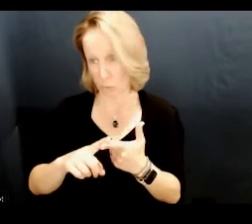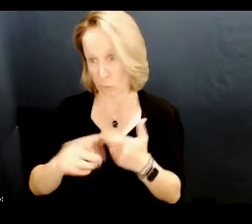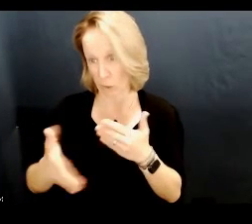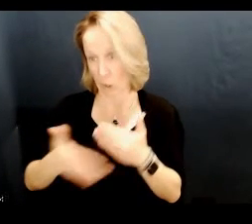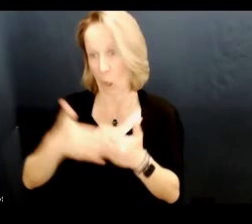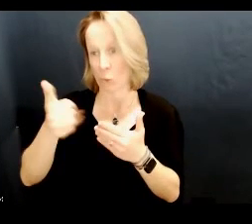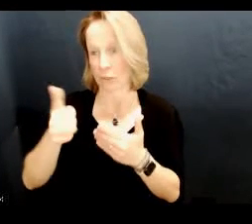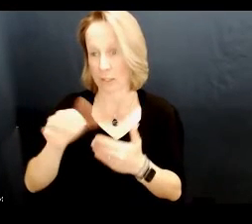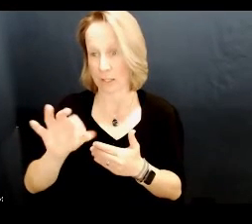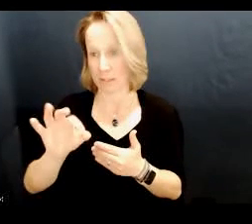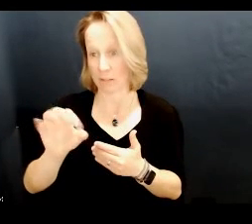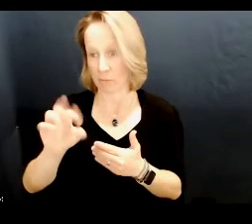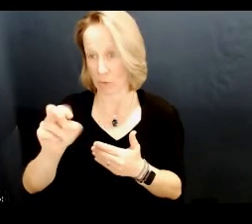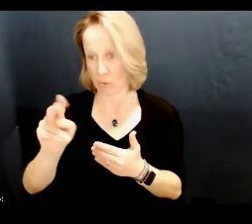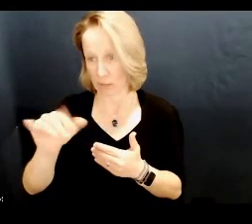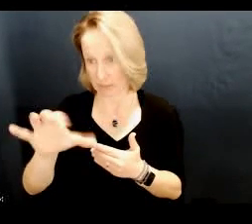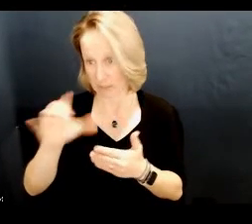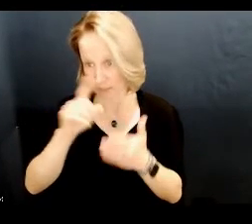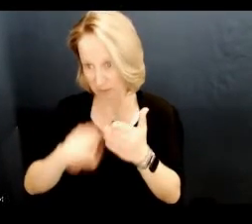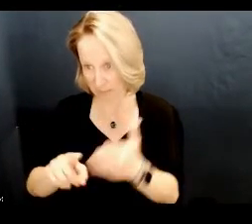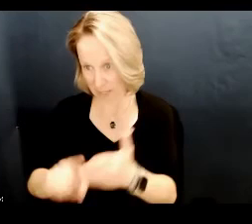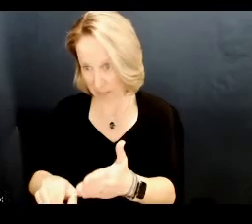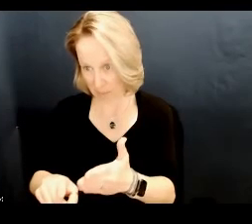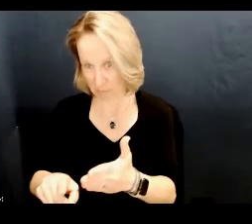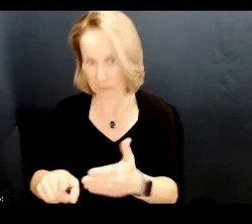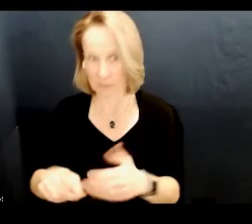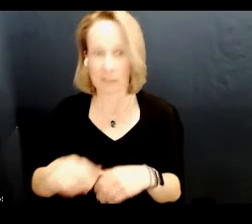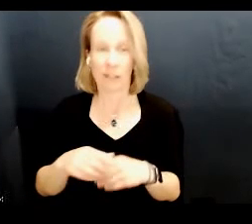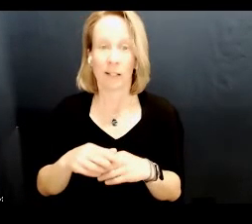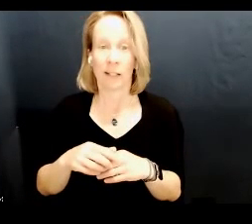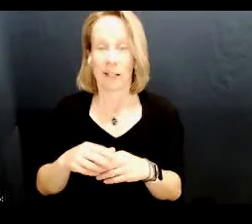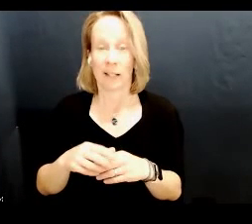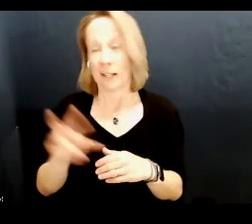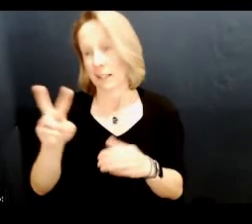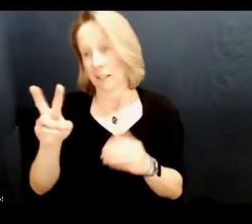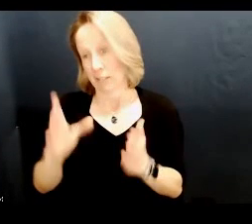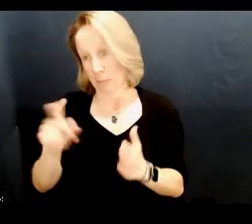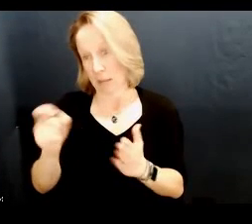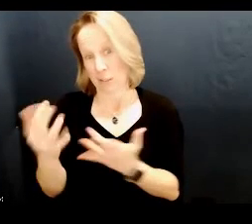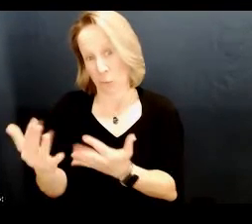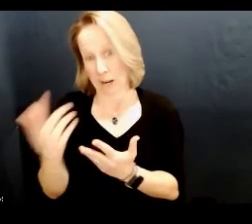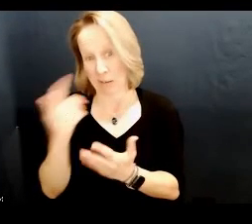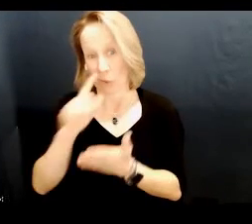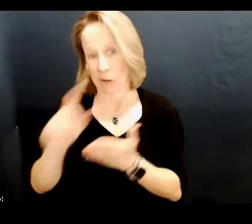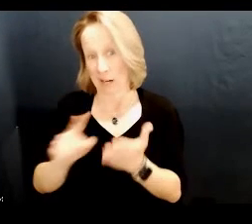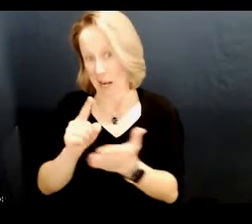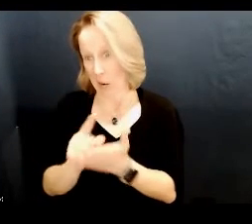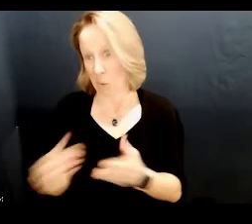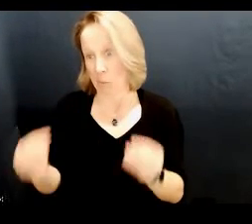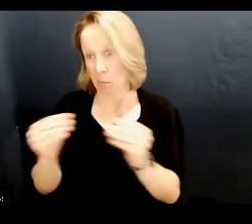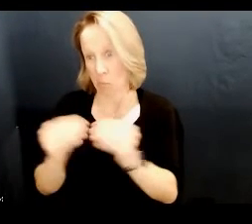an additional hour for the on-call forensic examiner. The victim